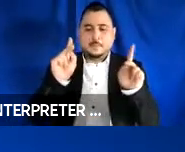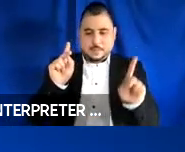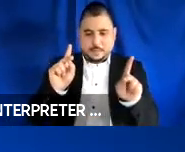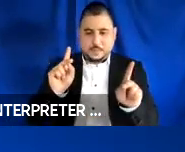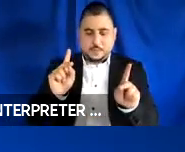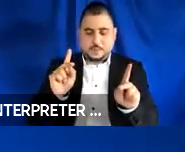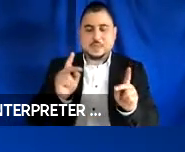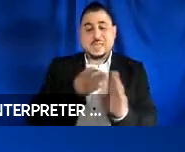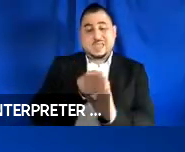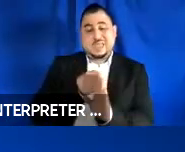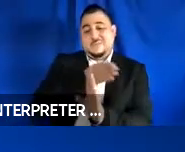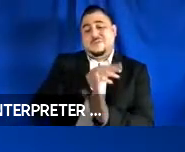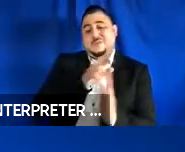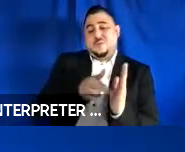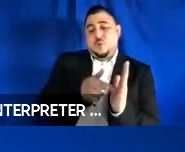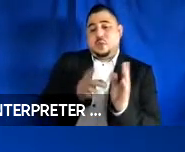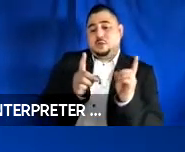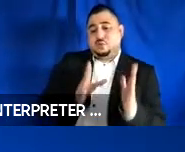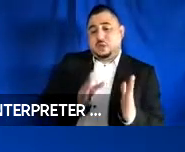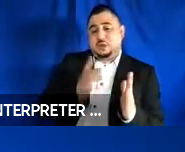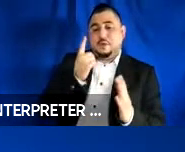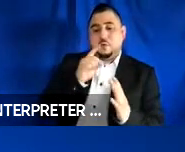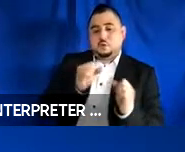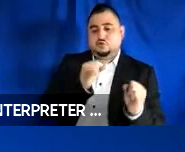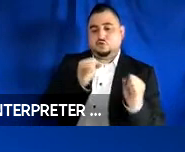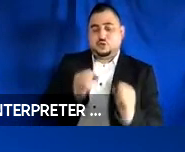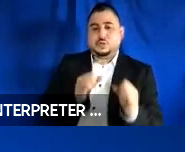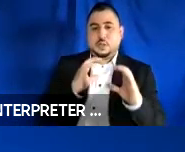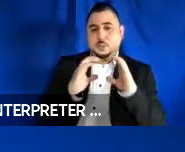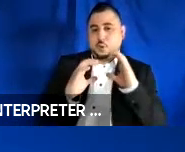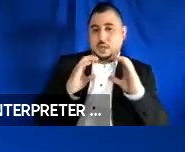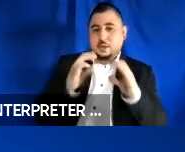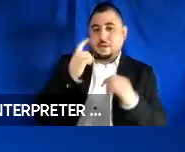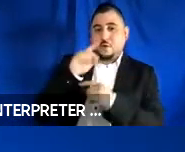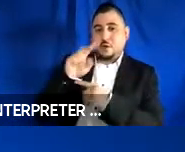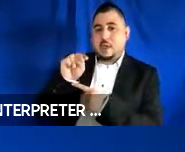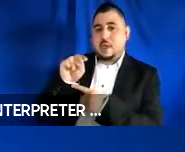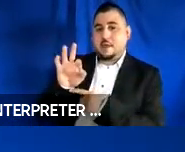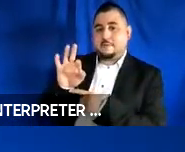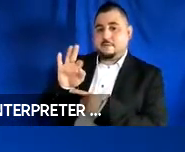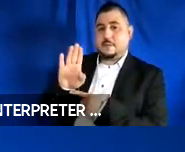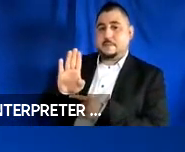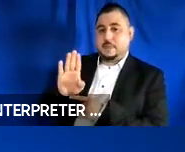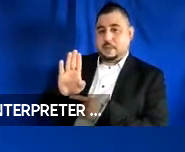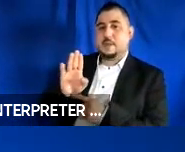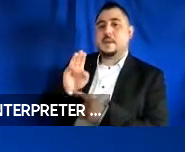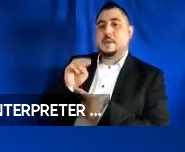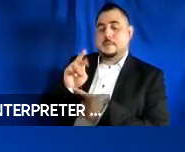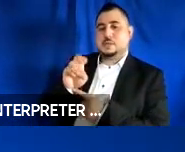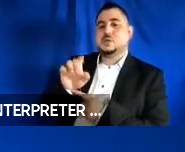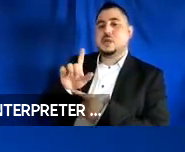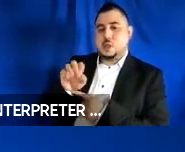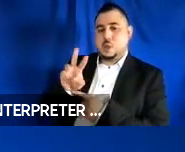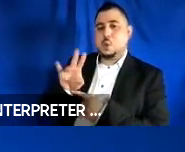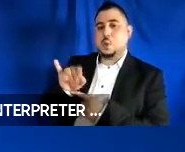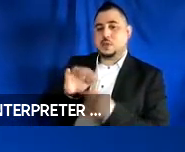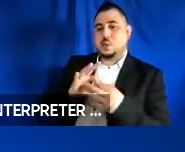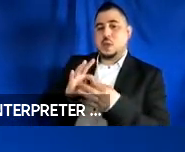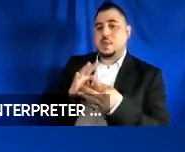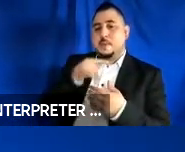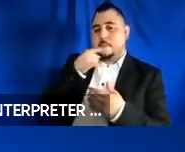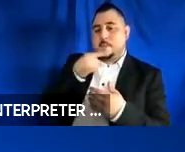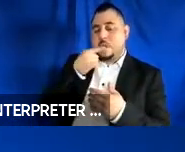his previous role as the Director of Strategic Communications for NFB, Mr. Lewis coordinated the public